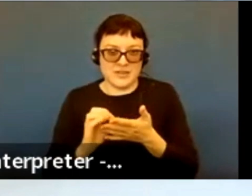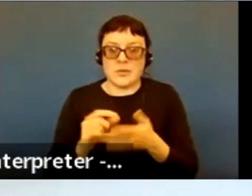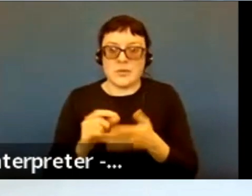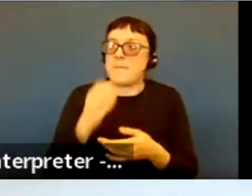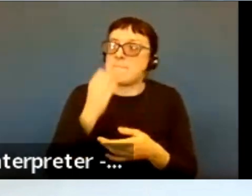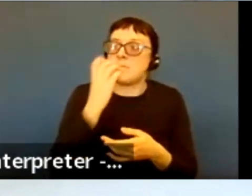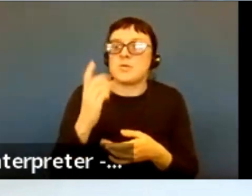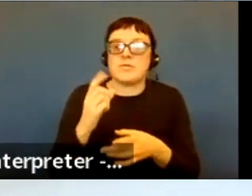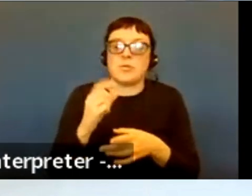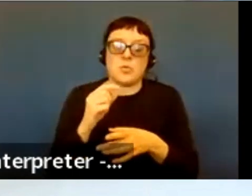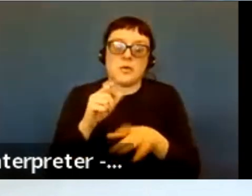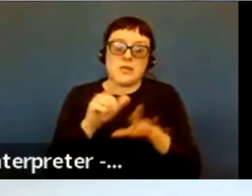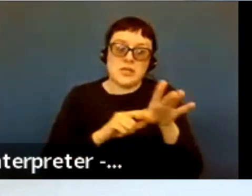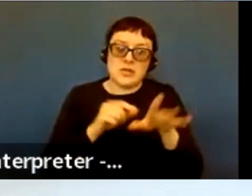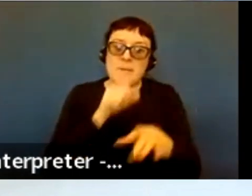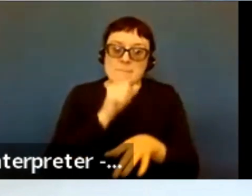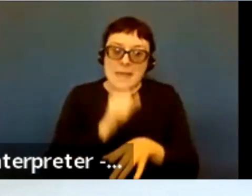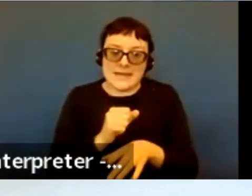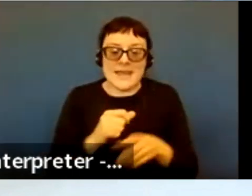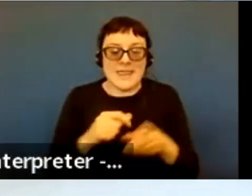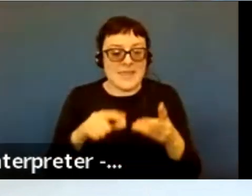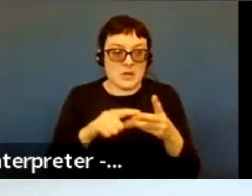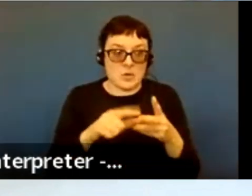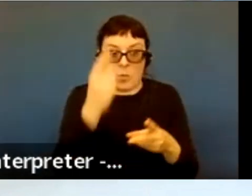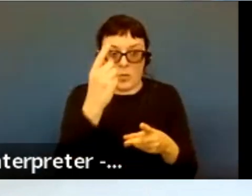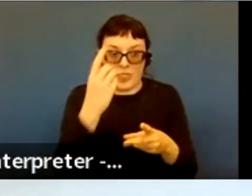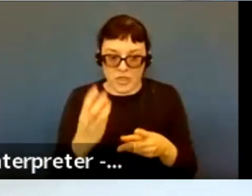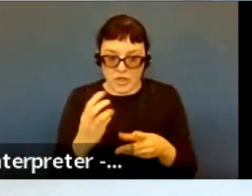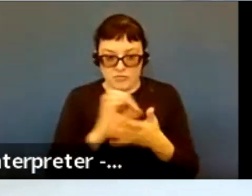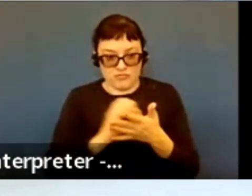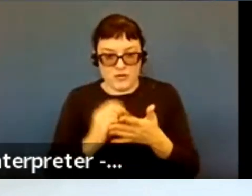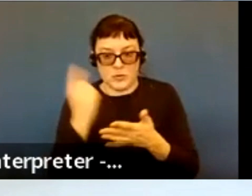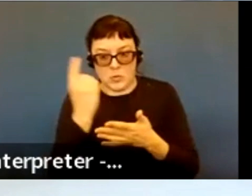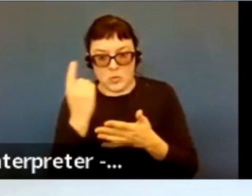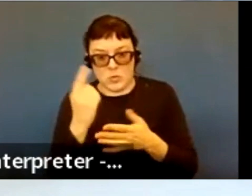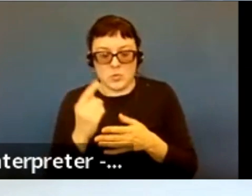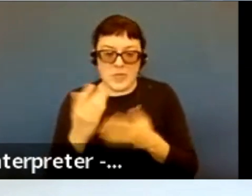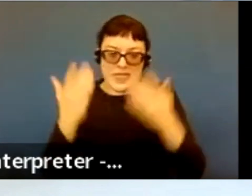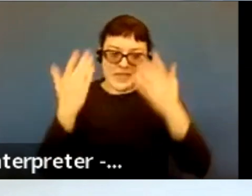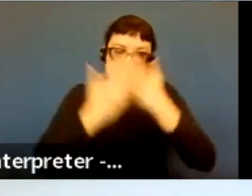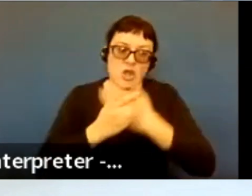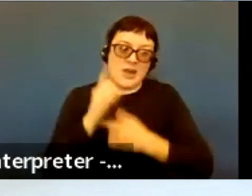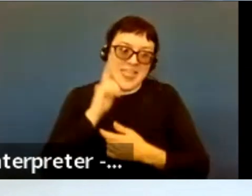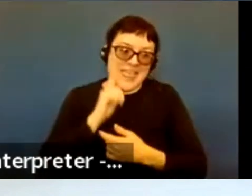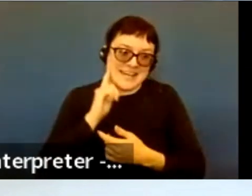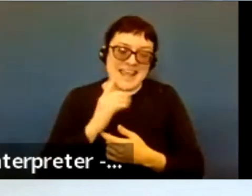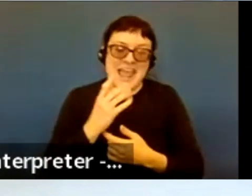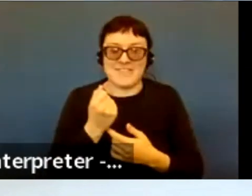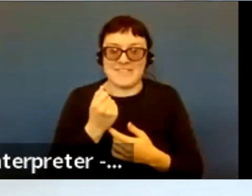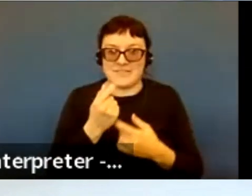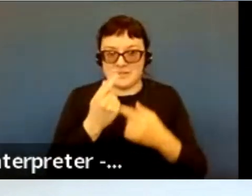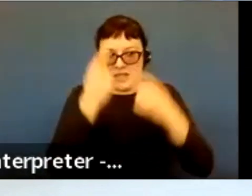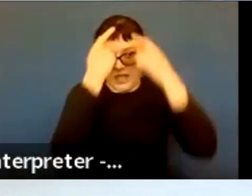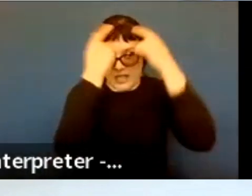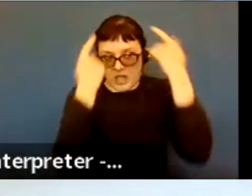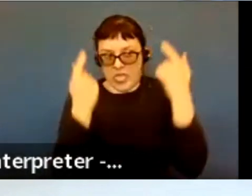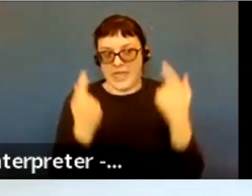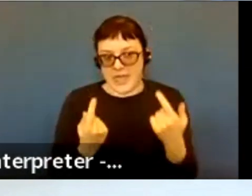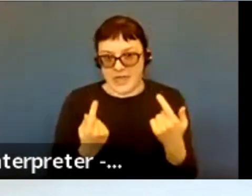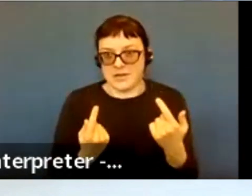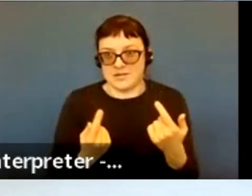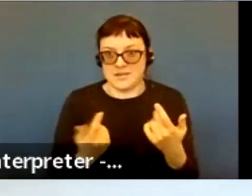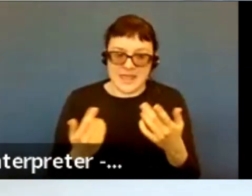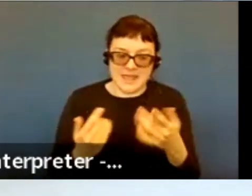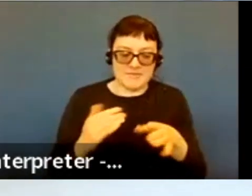a beautiful youth, and then 1/3 were written to the dark lady who's described as having curly, wiry